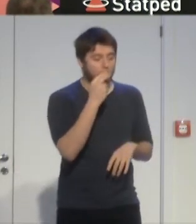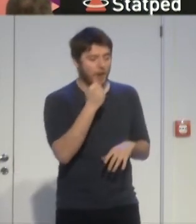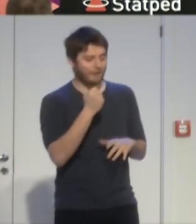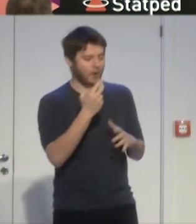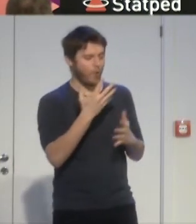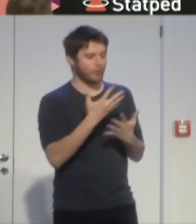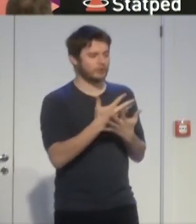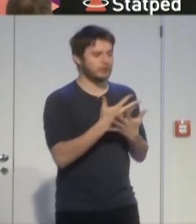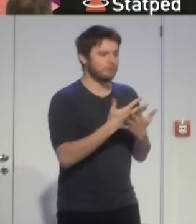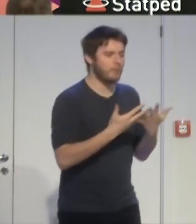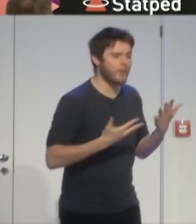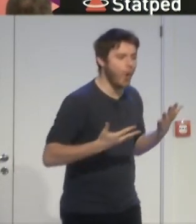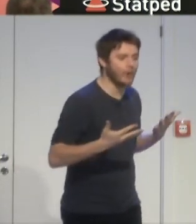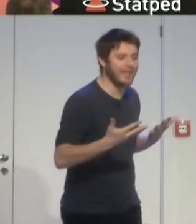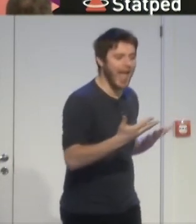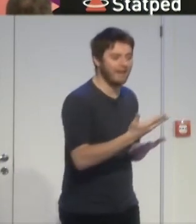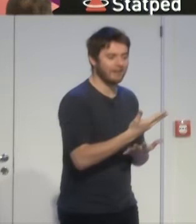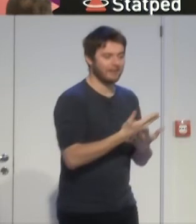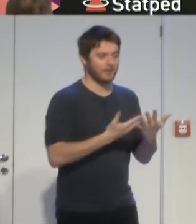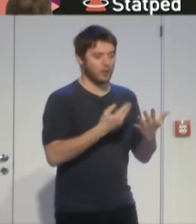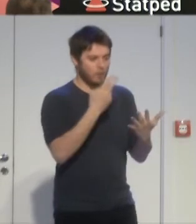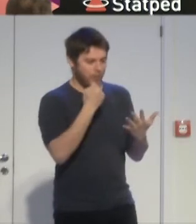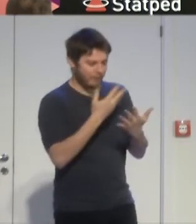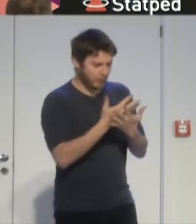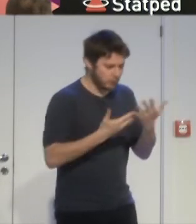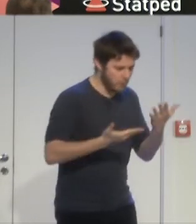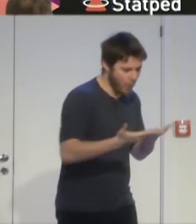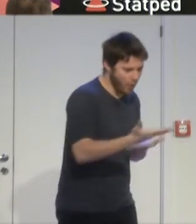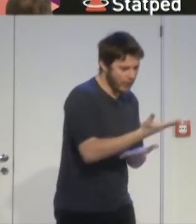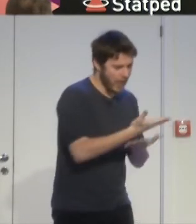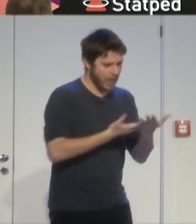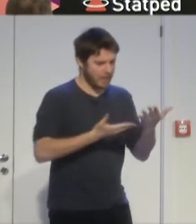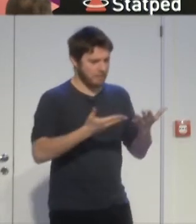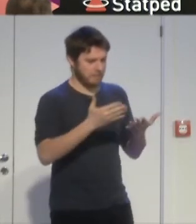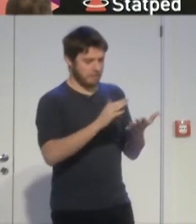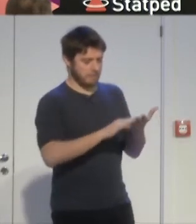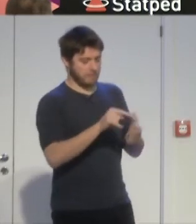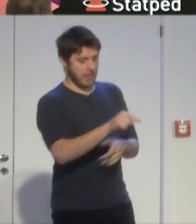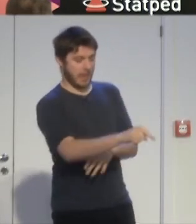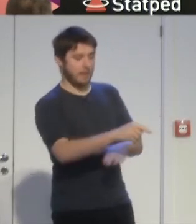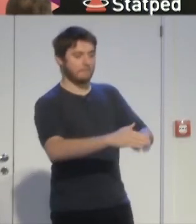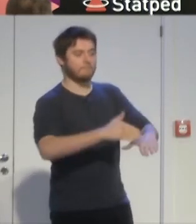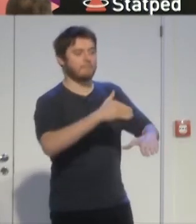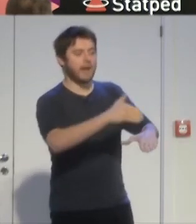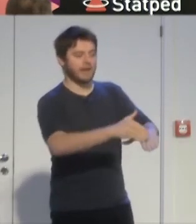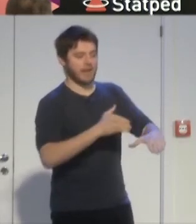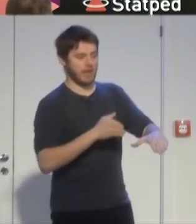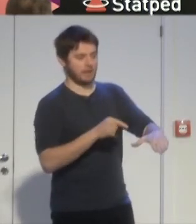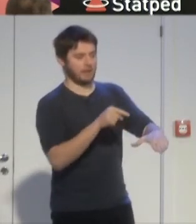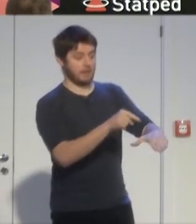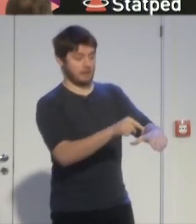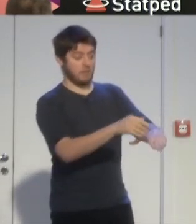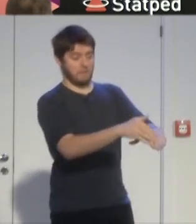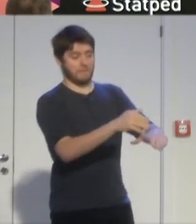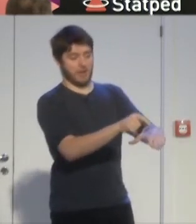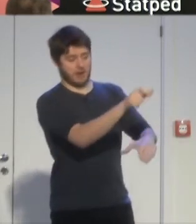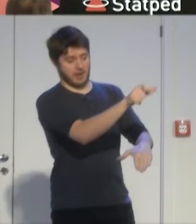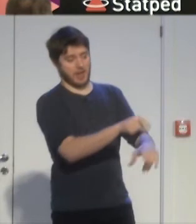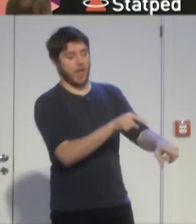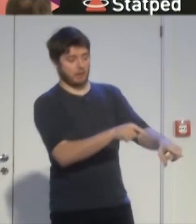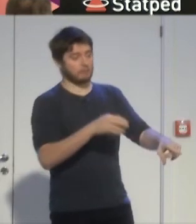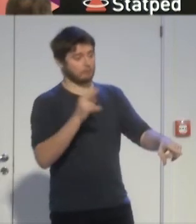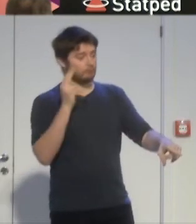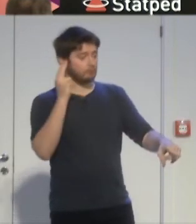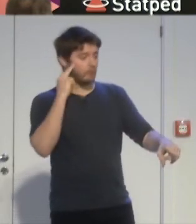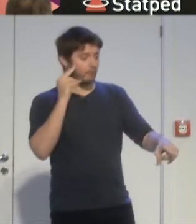language. Is trying to language with Marie. Marie is the